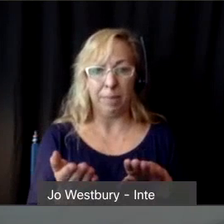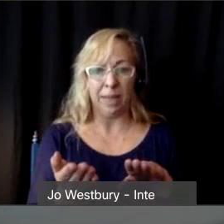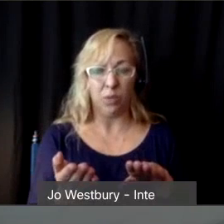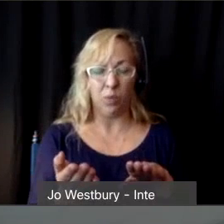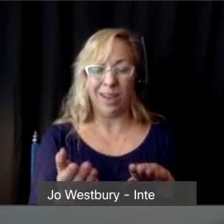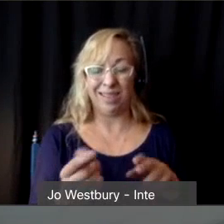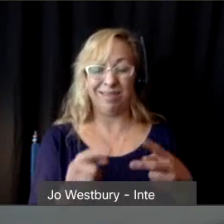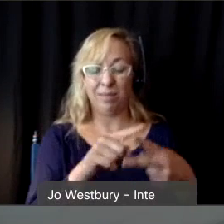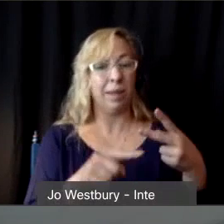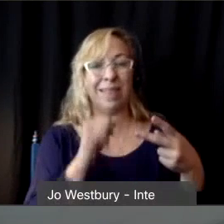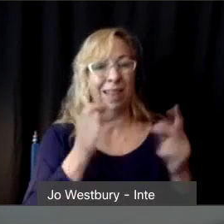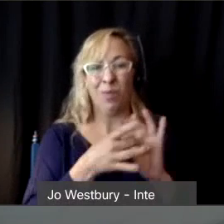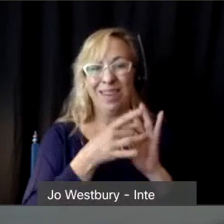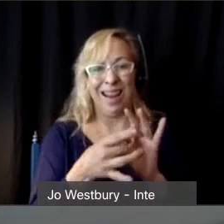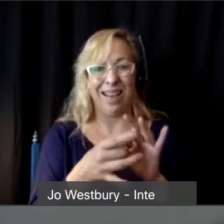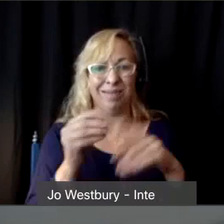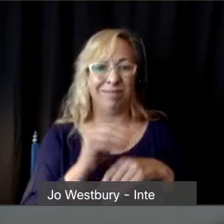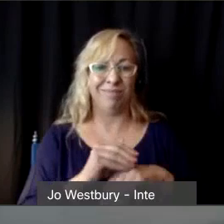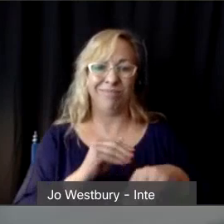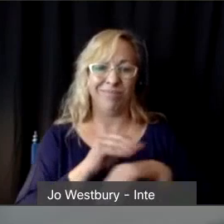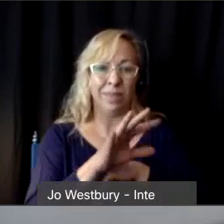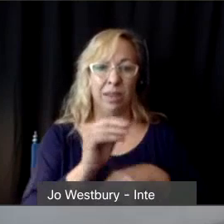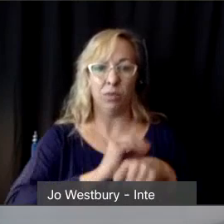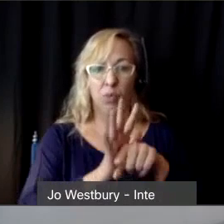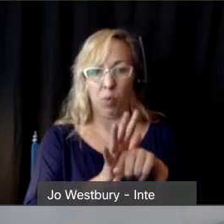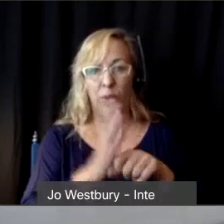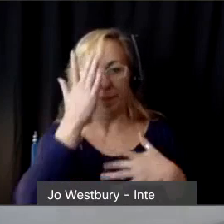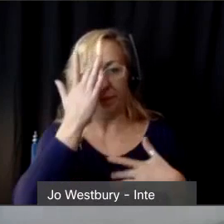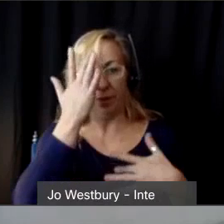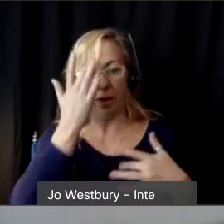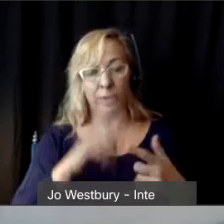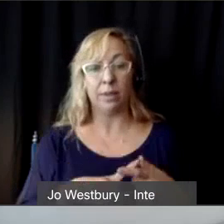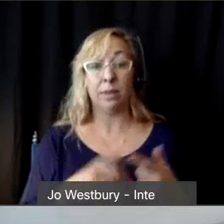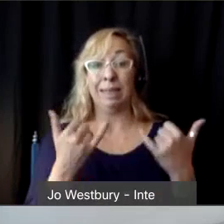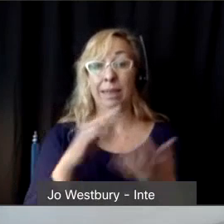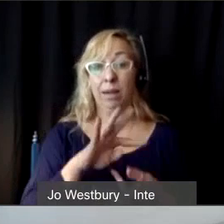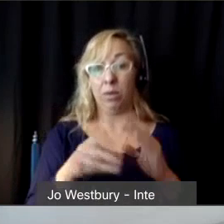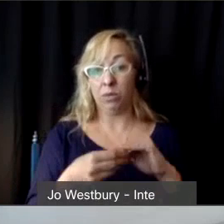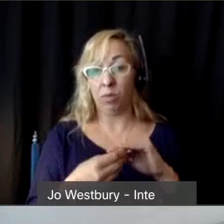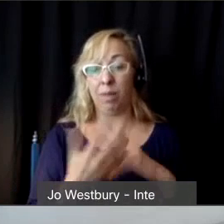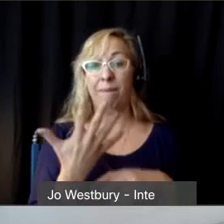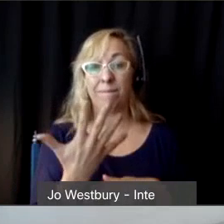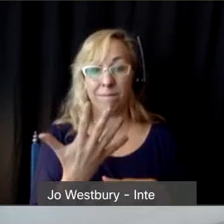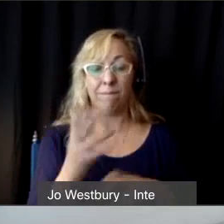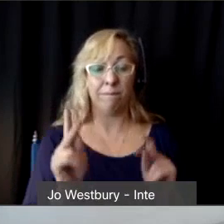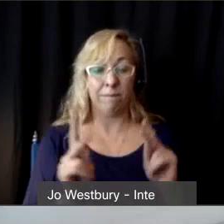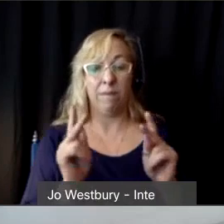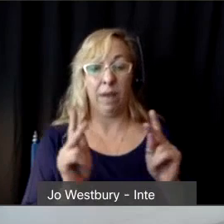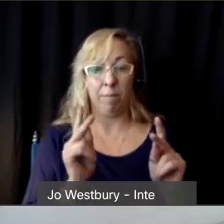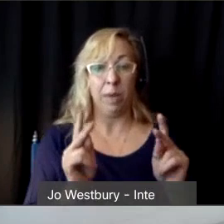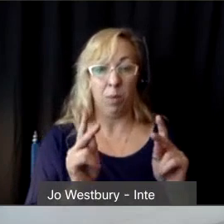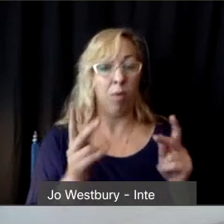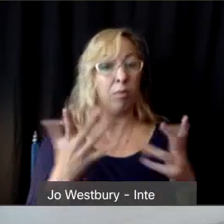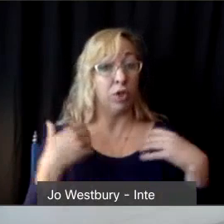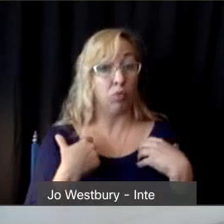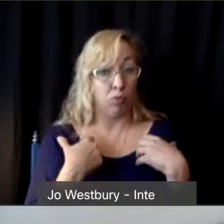caused by coronavirus. And we actually now have 5 people who had recovered